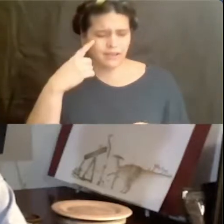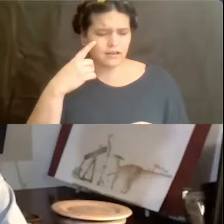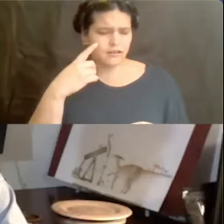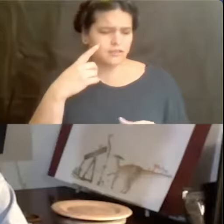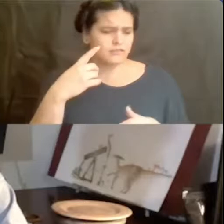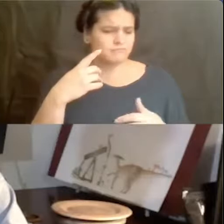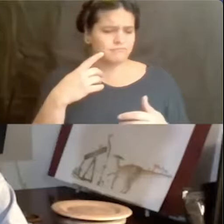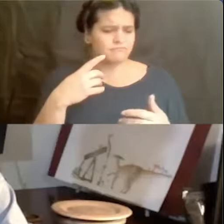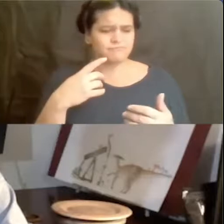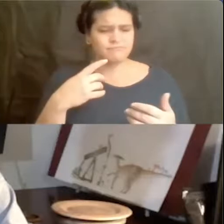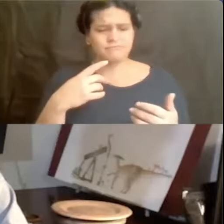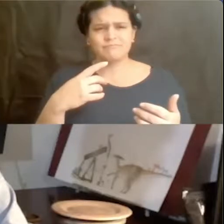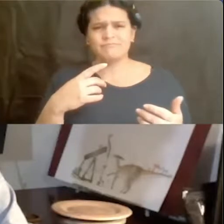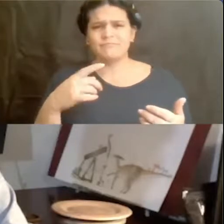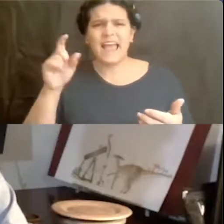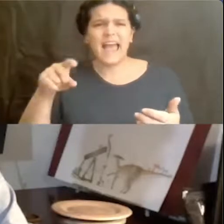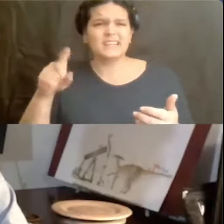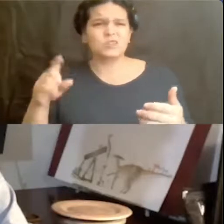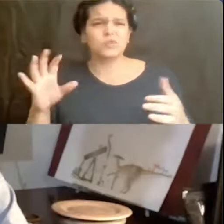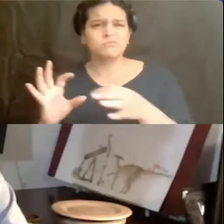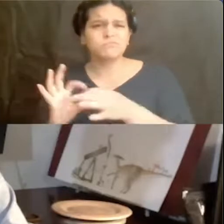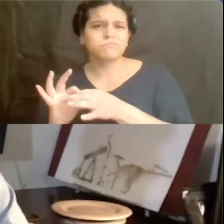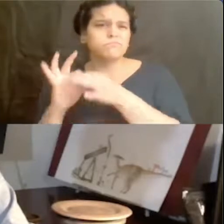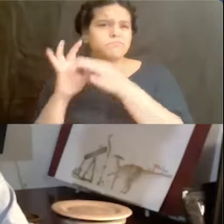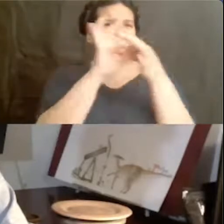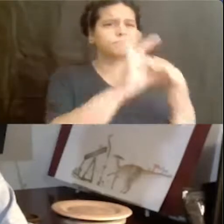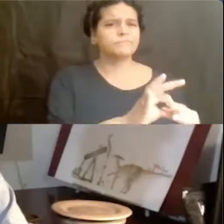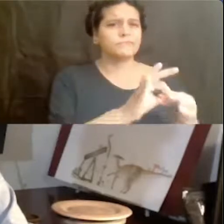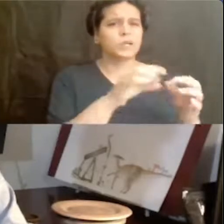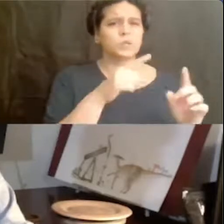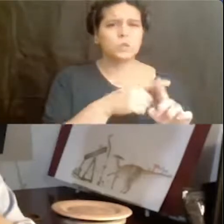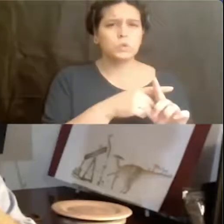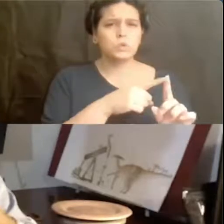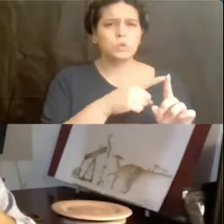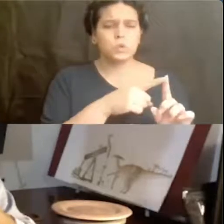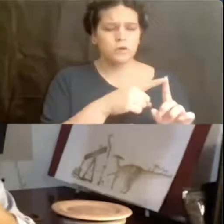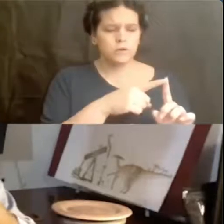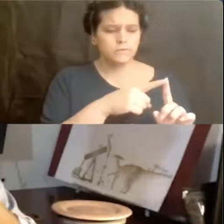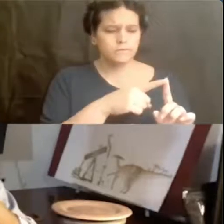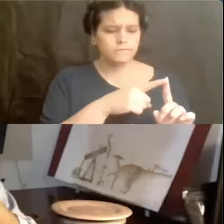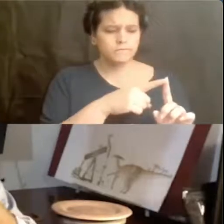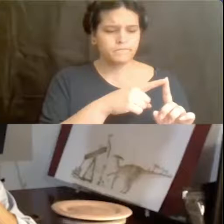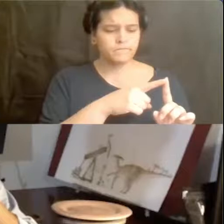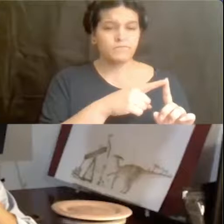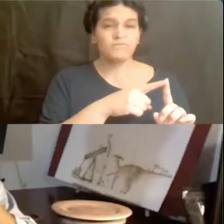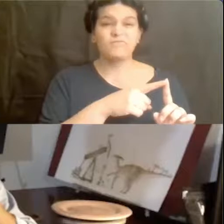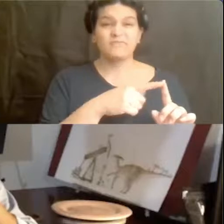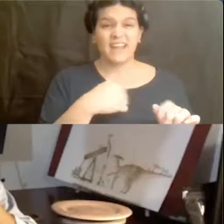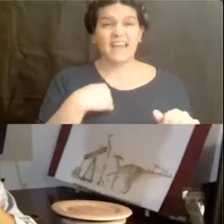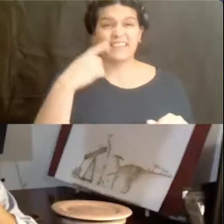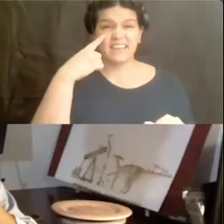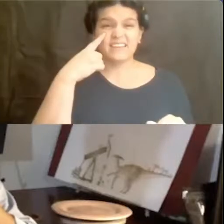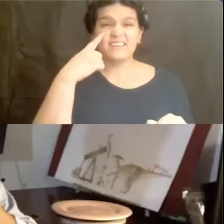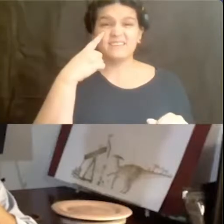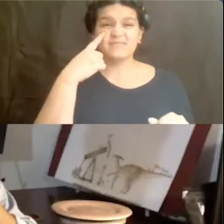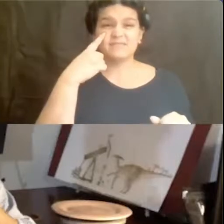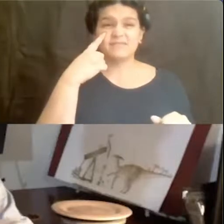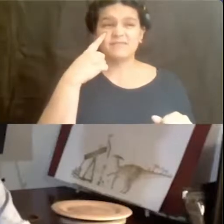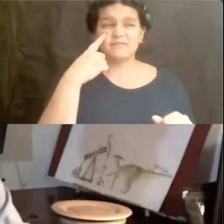has to go back to, I attribute a lot of that to, like,